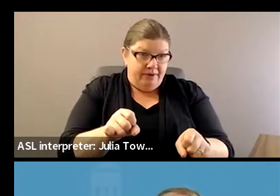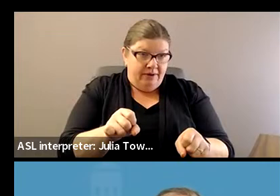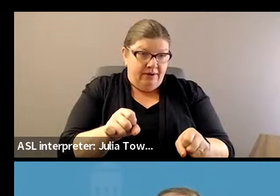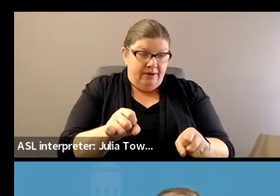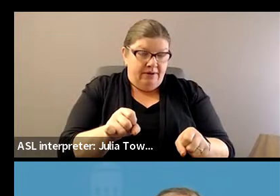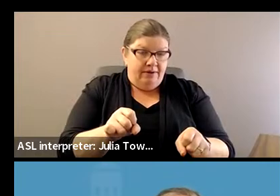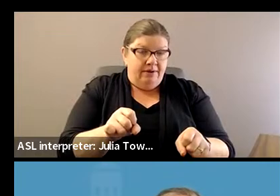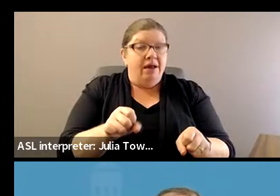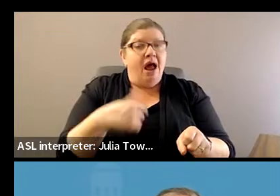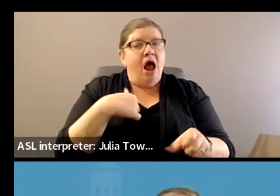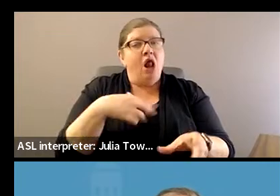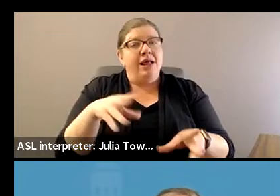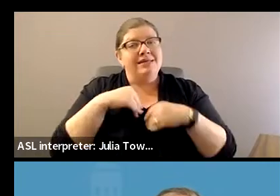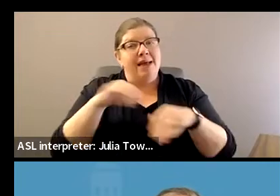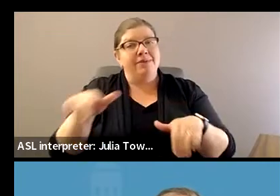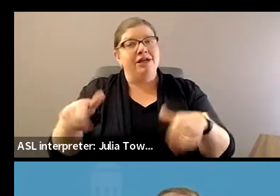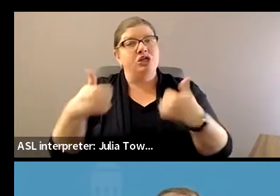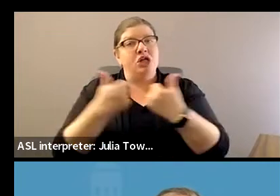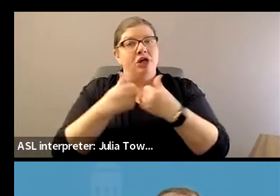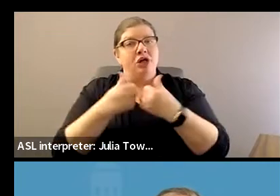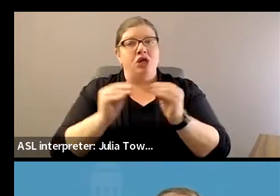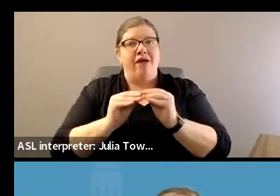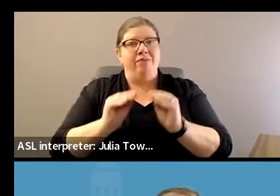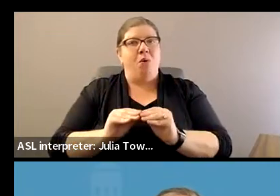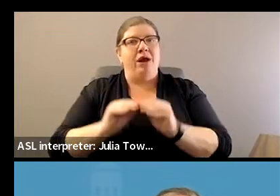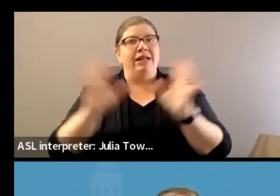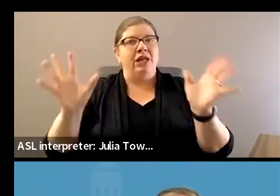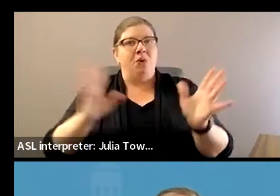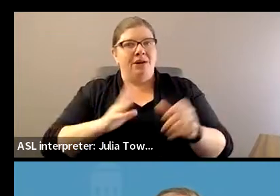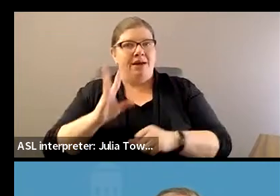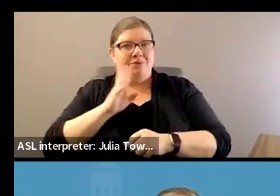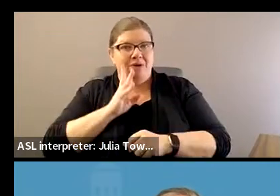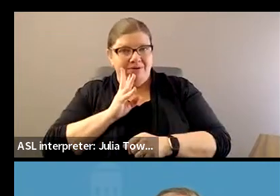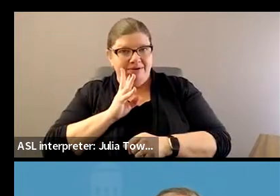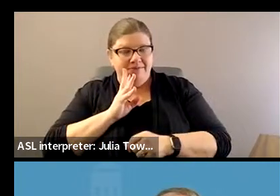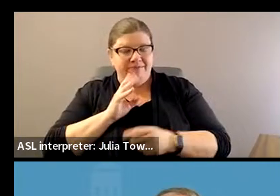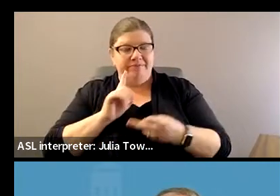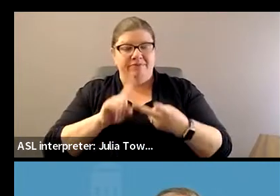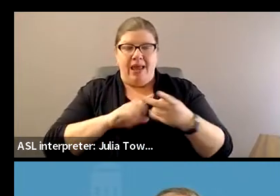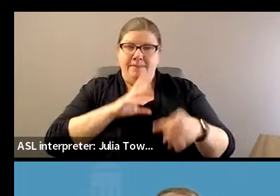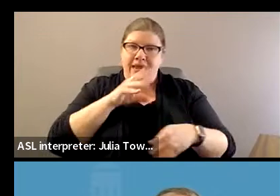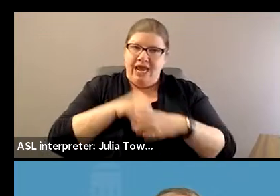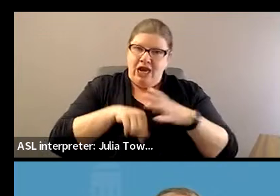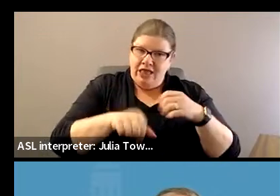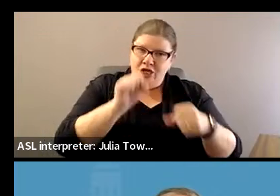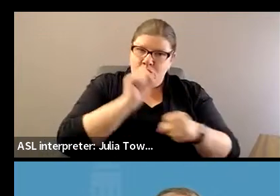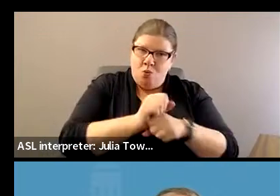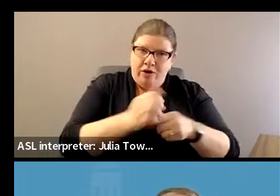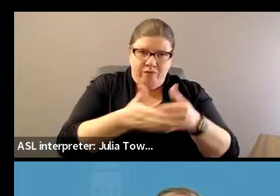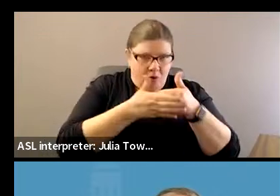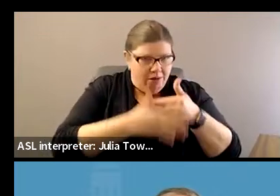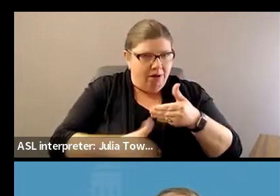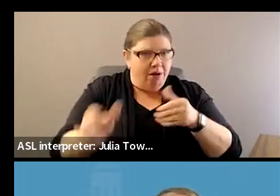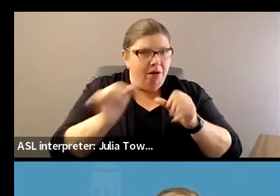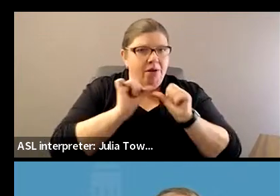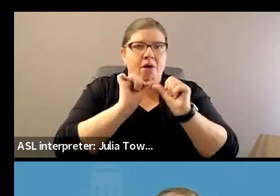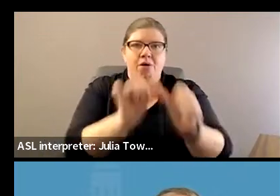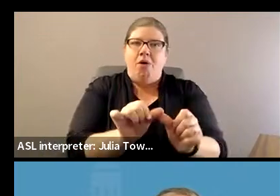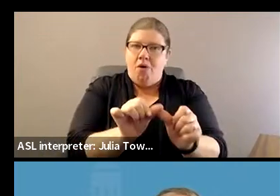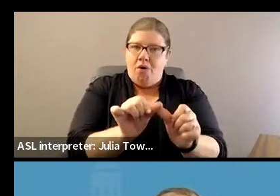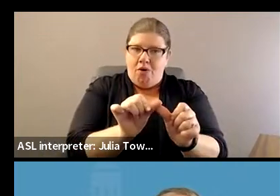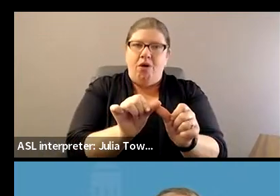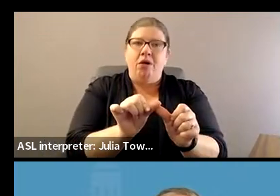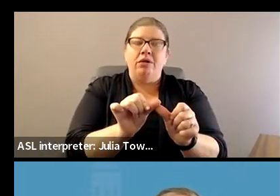I'll accept the challenge of being more clear when I'm talking and being in this work for the long haul.